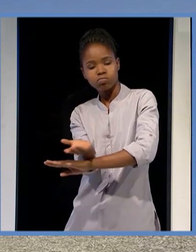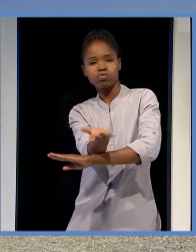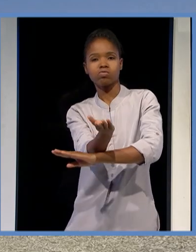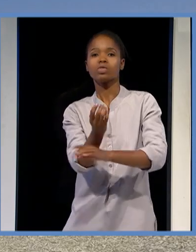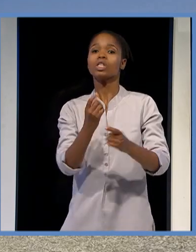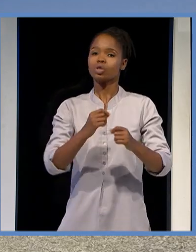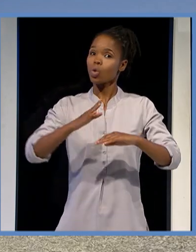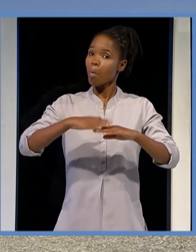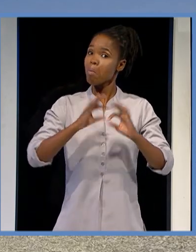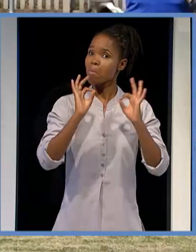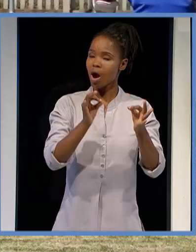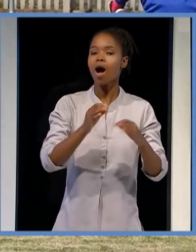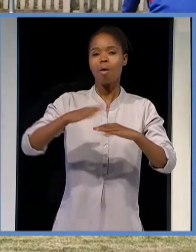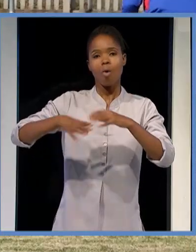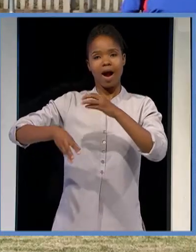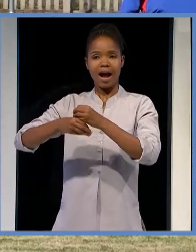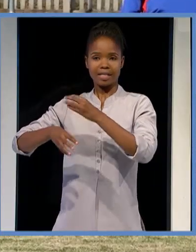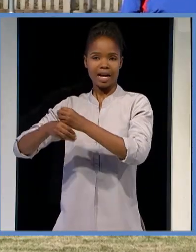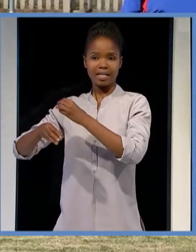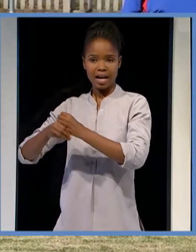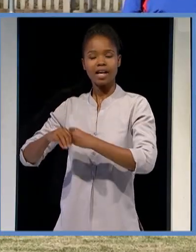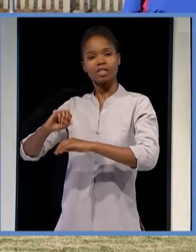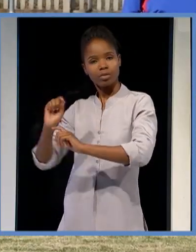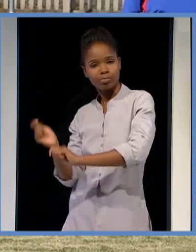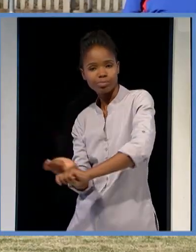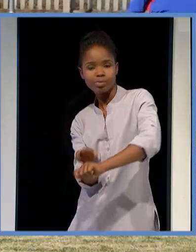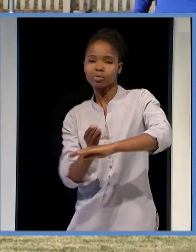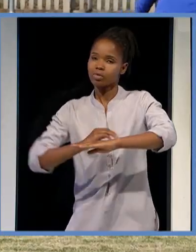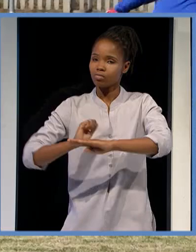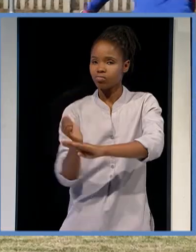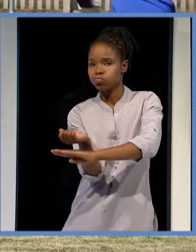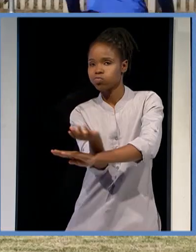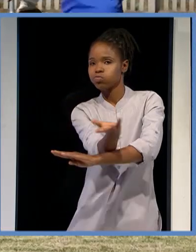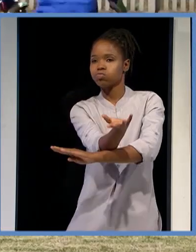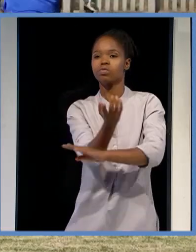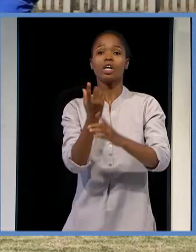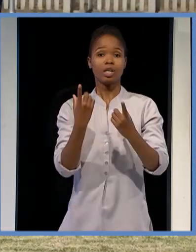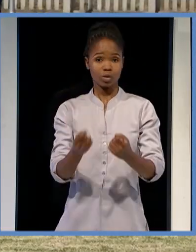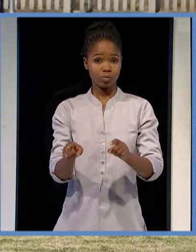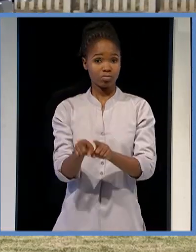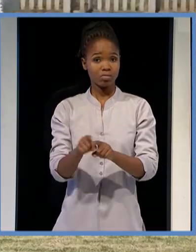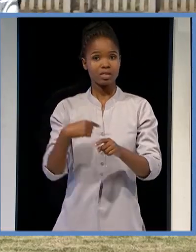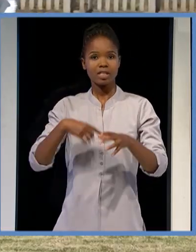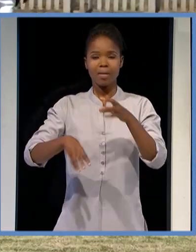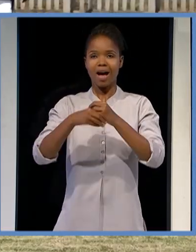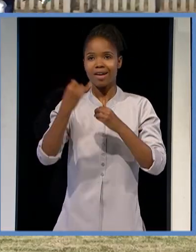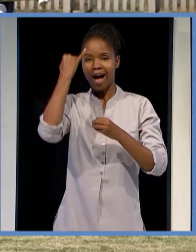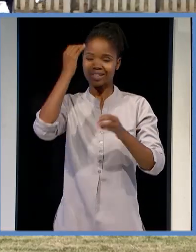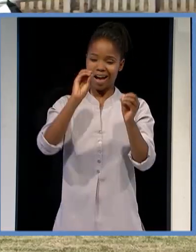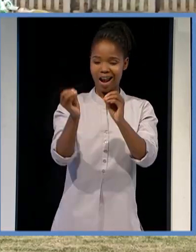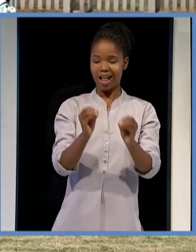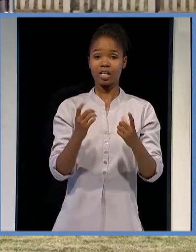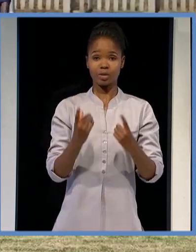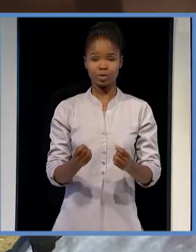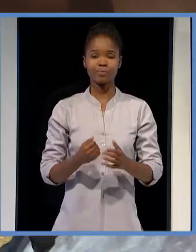then we move them on to any other fancier shots they would like to play, and anyway they would like to adapt to the game. Yeah. Now,